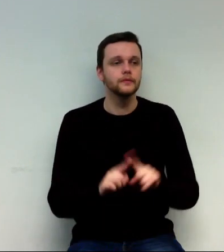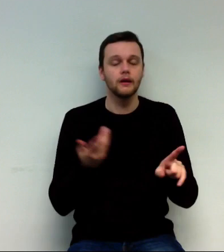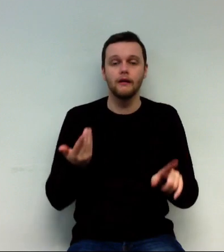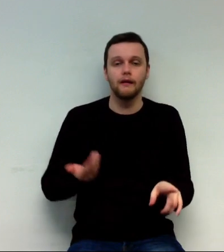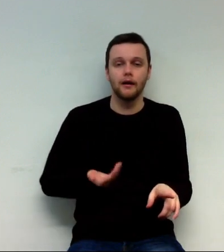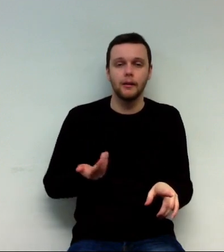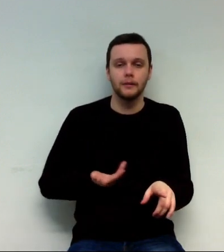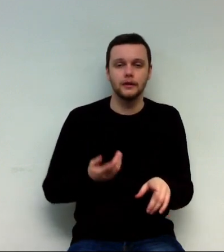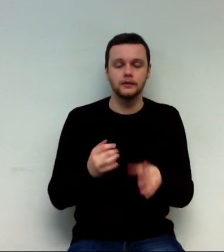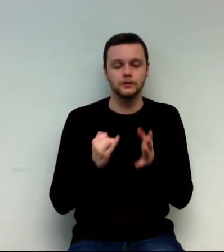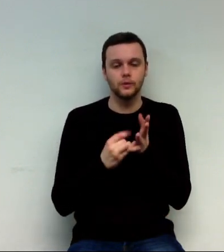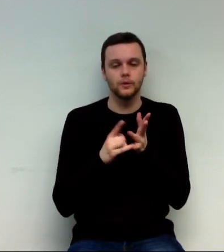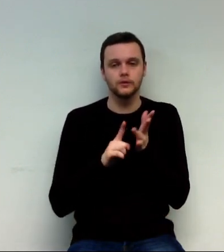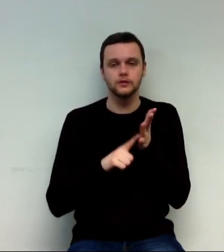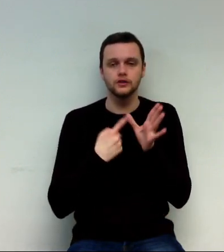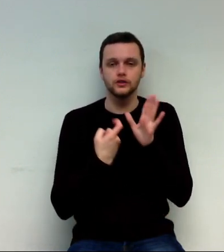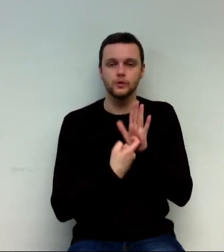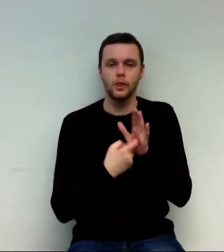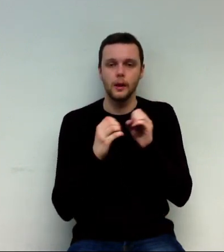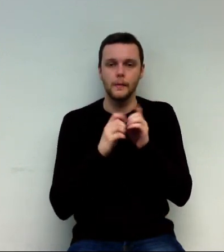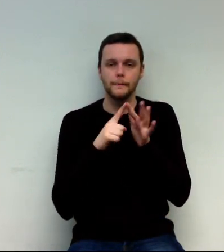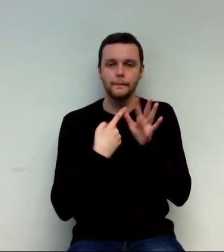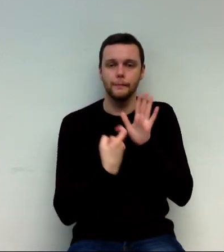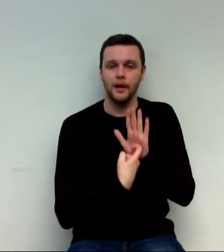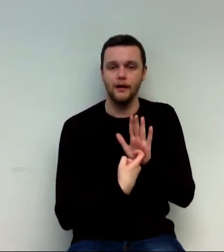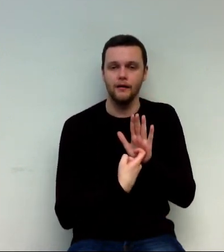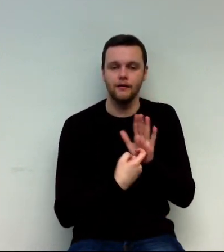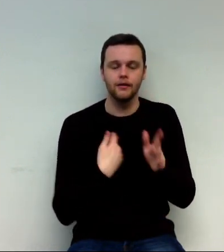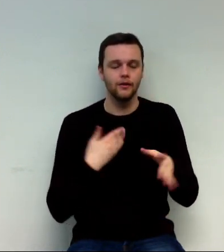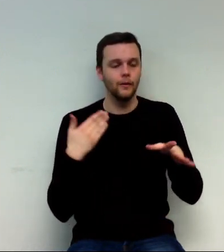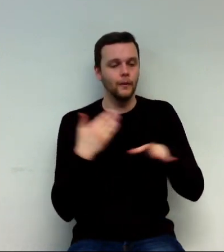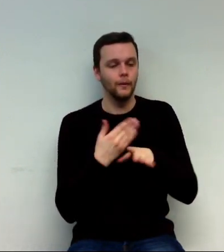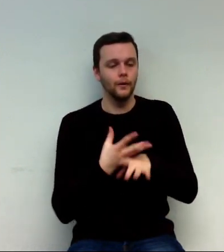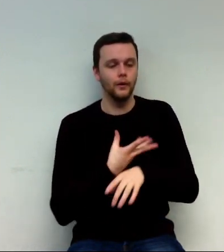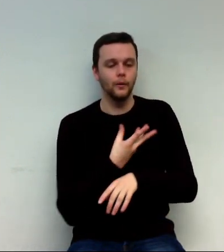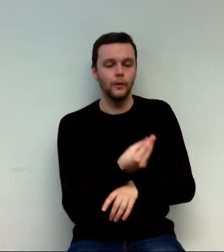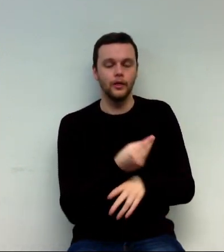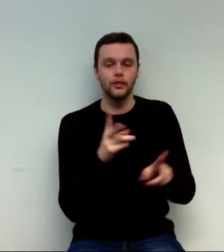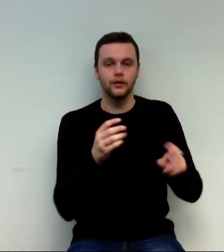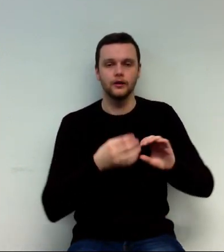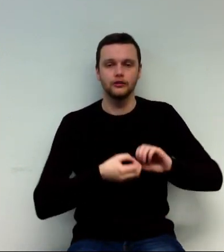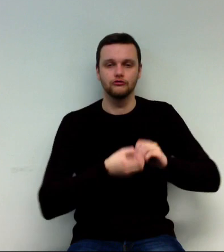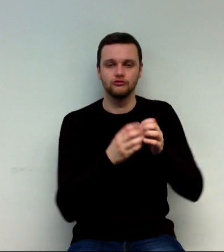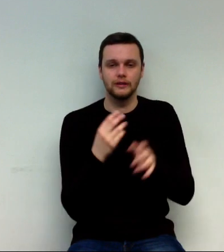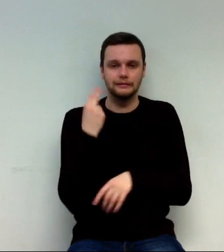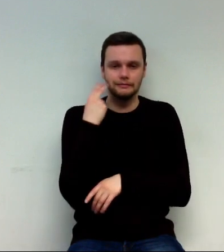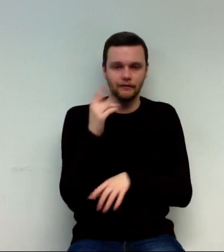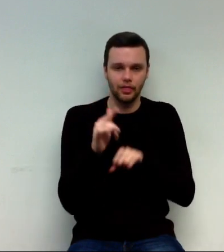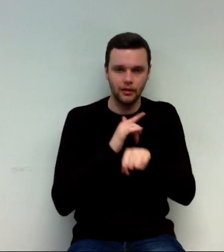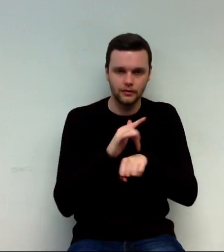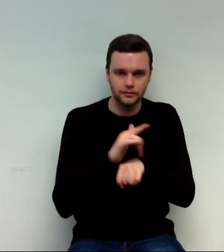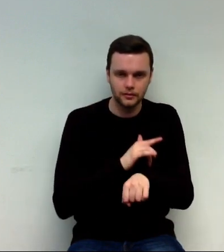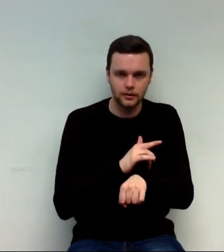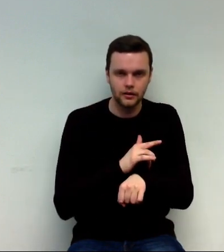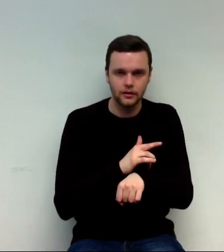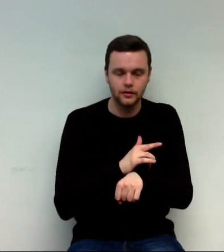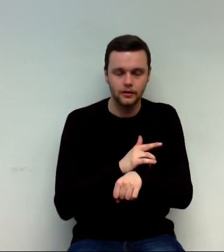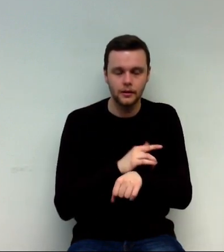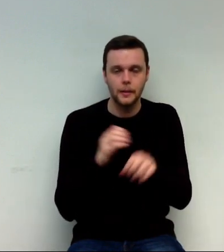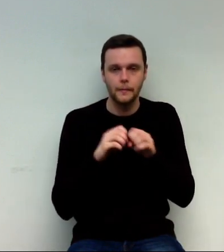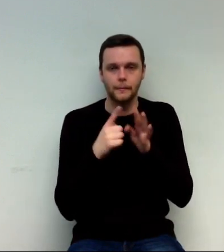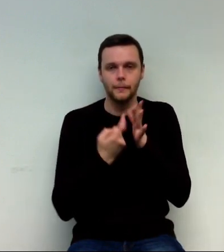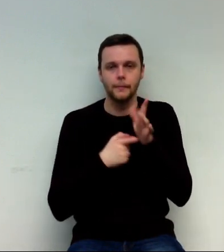mentioned earlier, Solar Bear, work with on Create Deaf Theatre, Birds of Paradise,